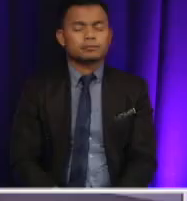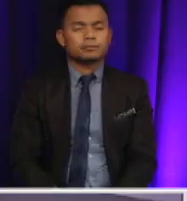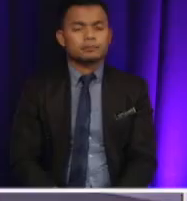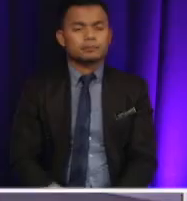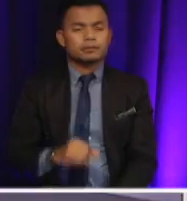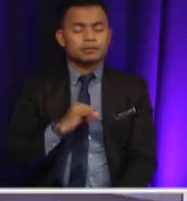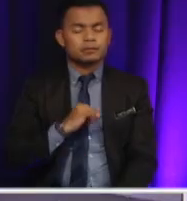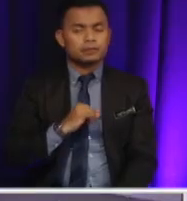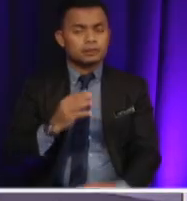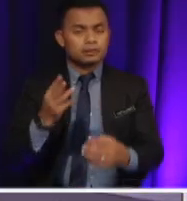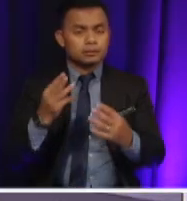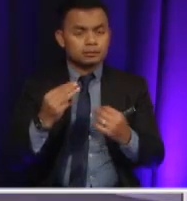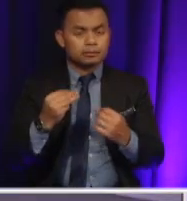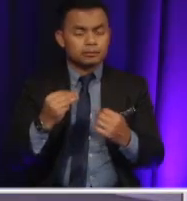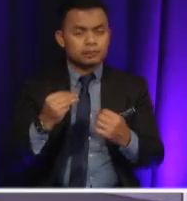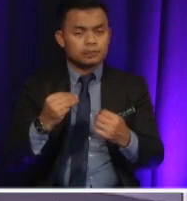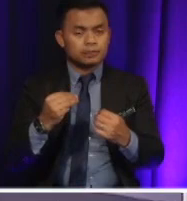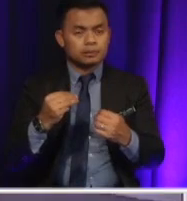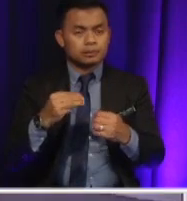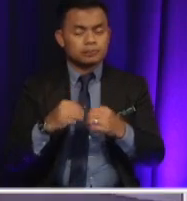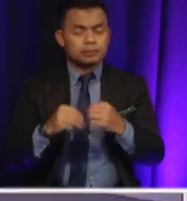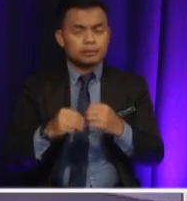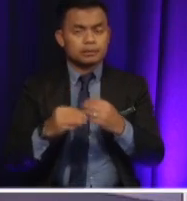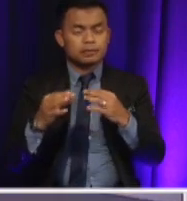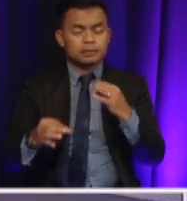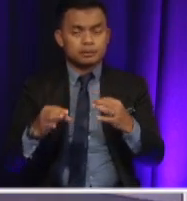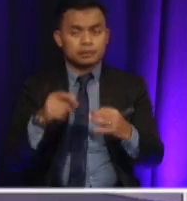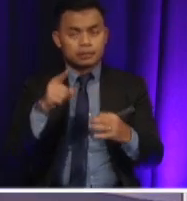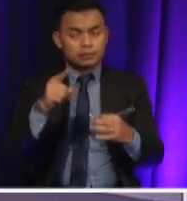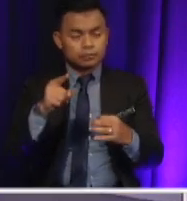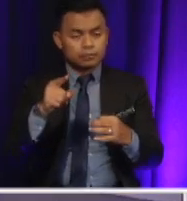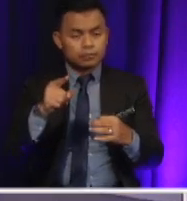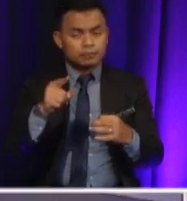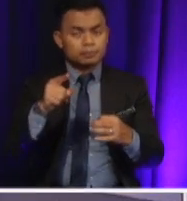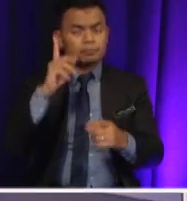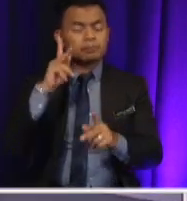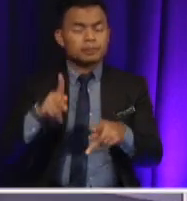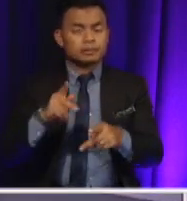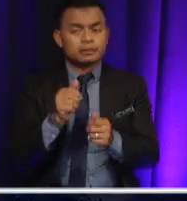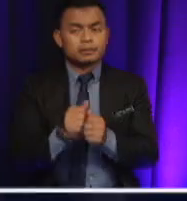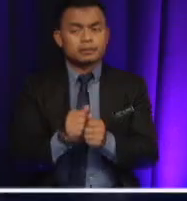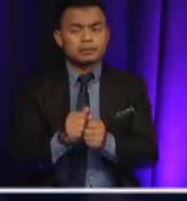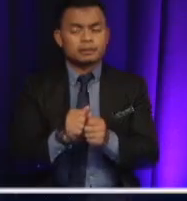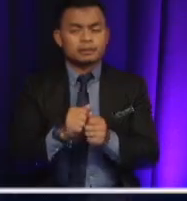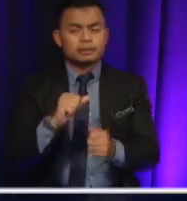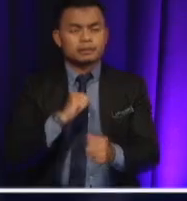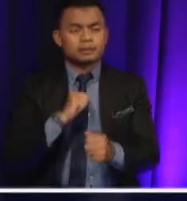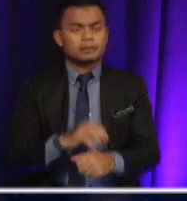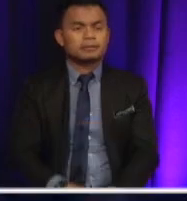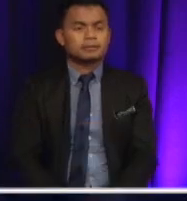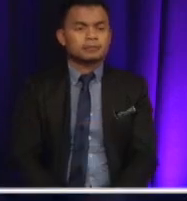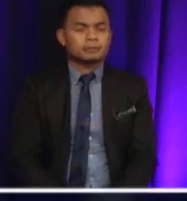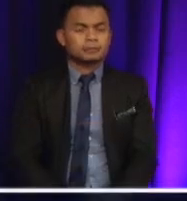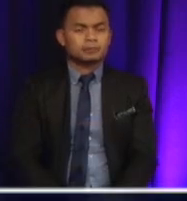to mess a little bit with you, just to see if you're sure of yourself. And you are. Well done. All right. Okay? Thank Yes. you, teacher.